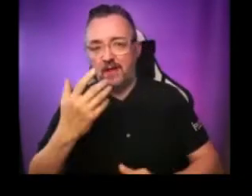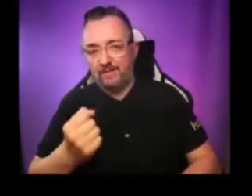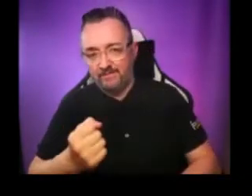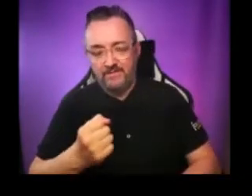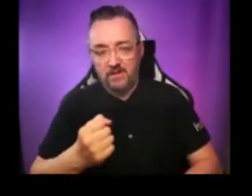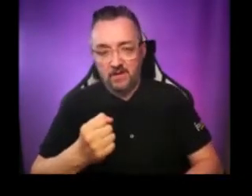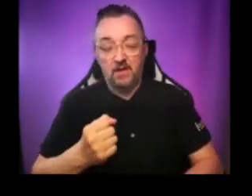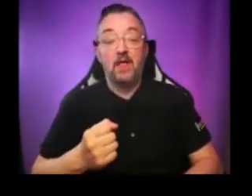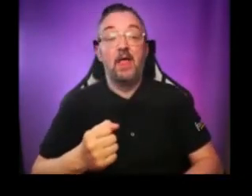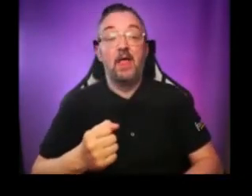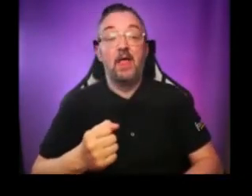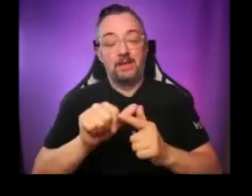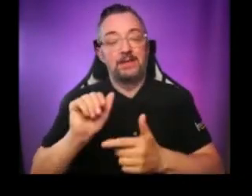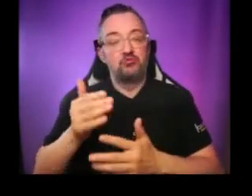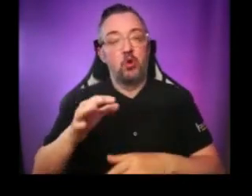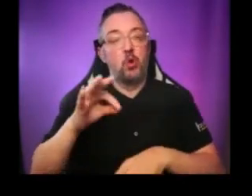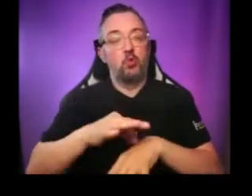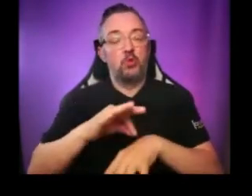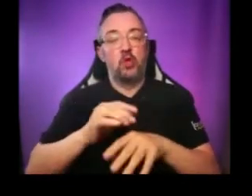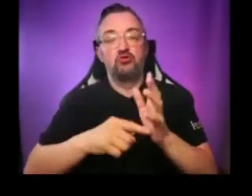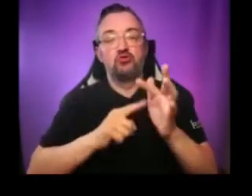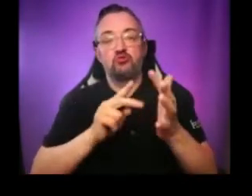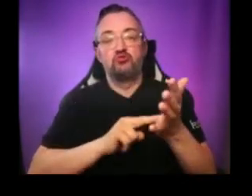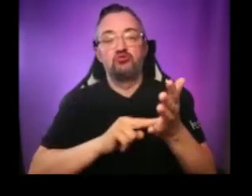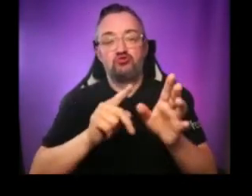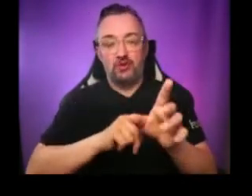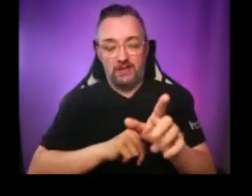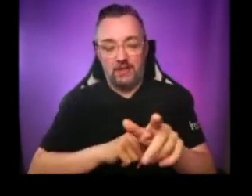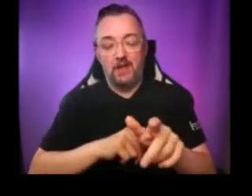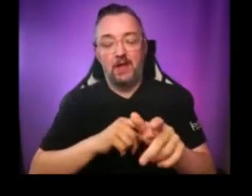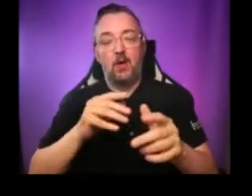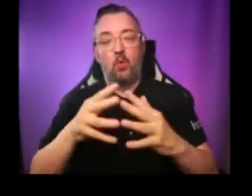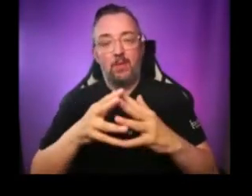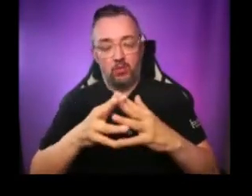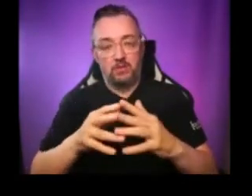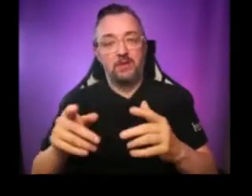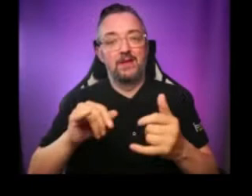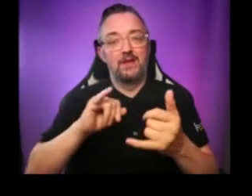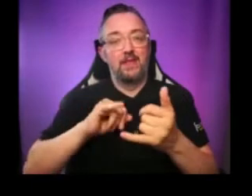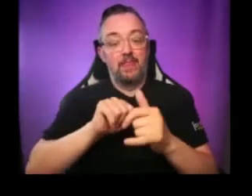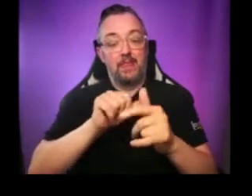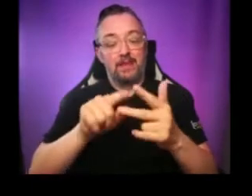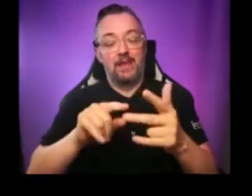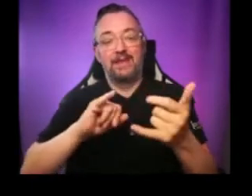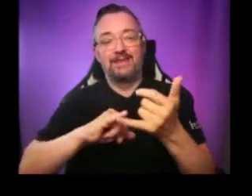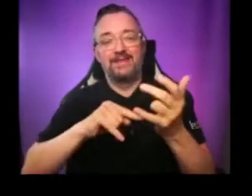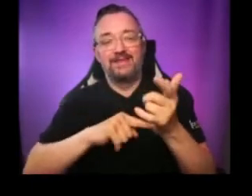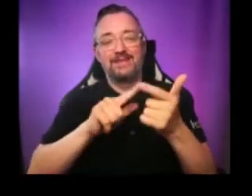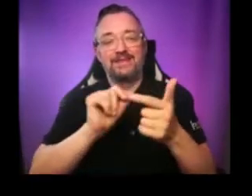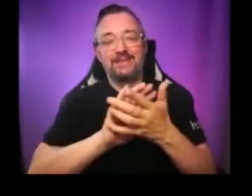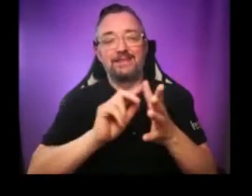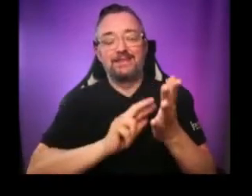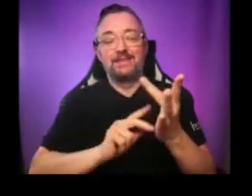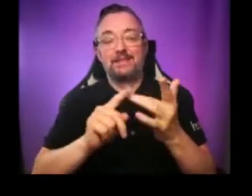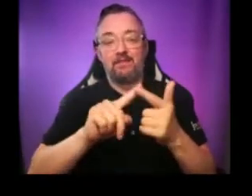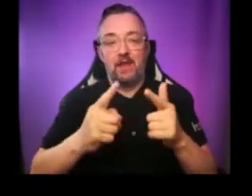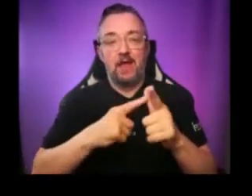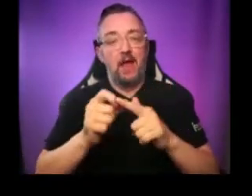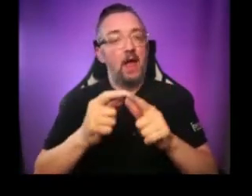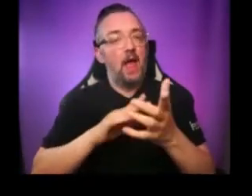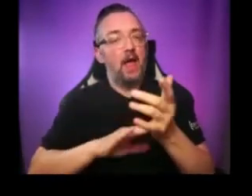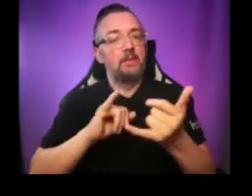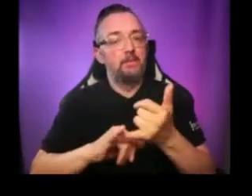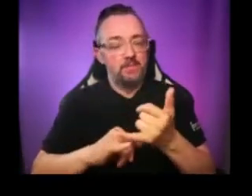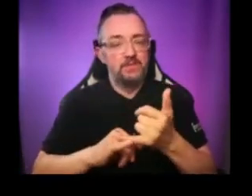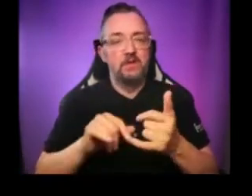before introducing my colleagues, Dr. Jenny Waymont and Stephanie Adams, who are going to go into a little bit more detail about some of the engagement and research projects